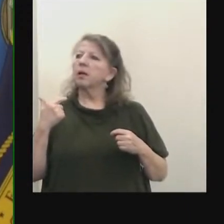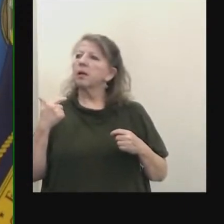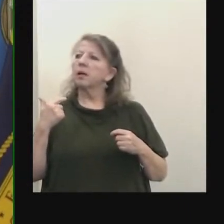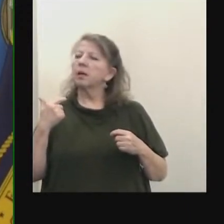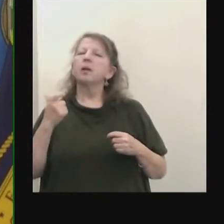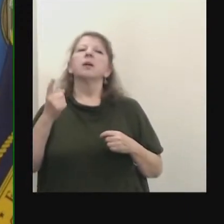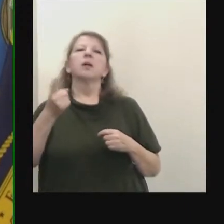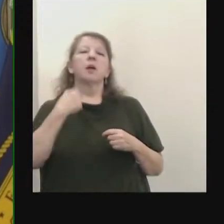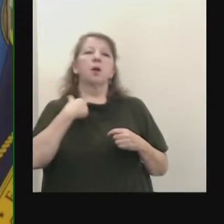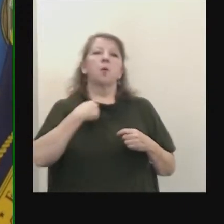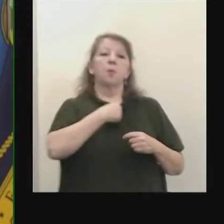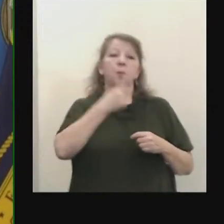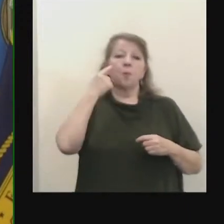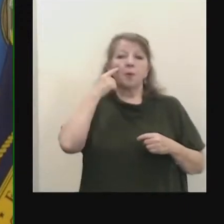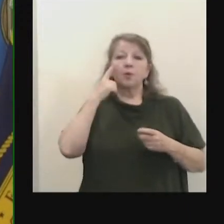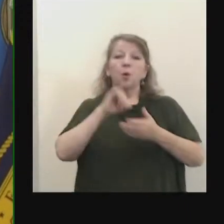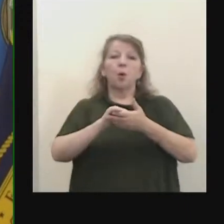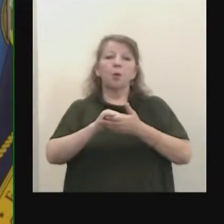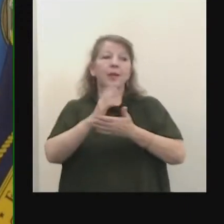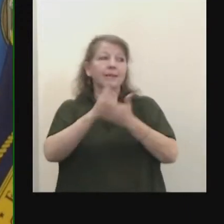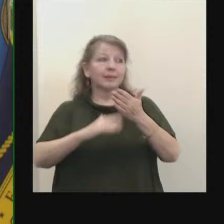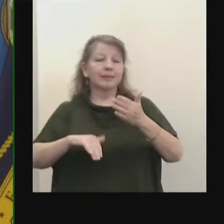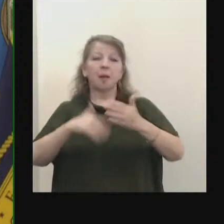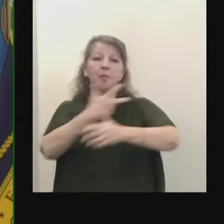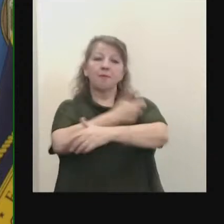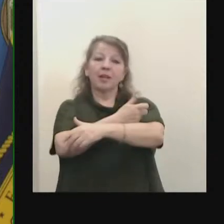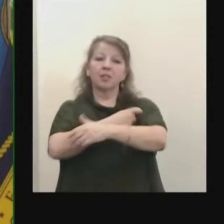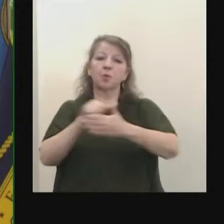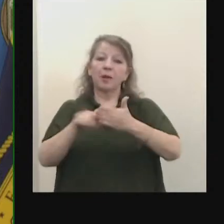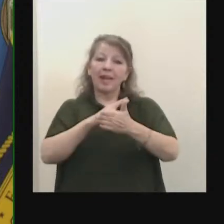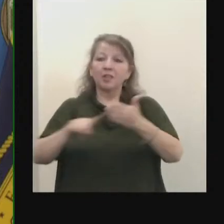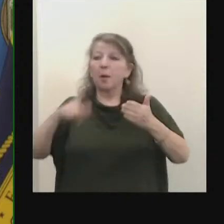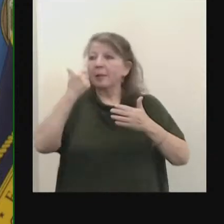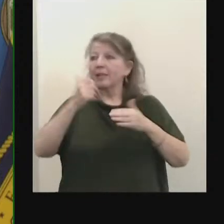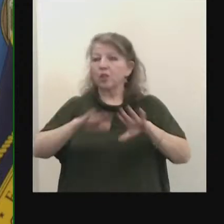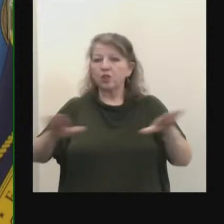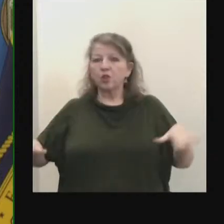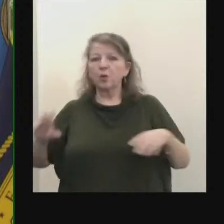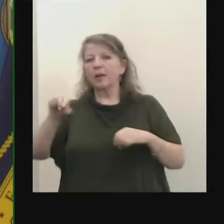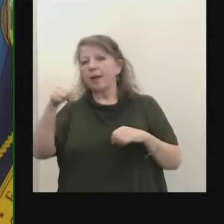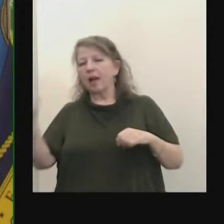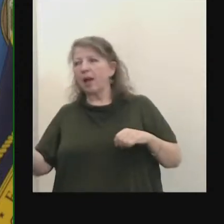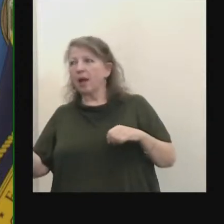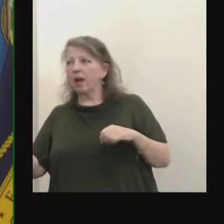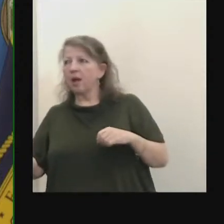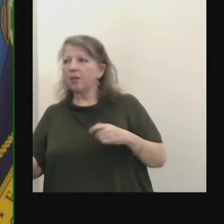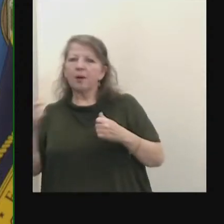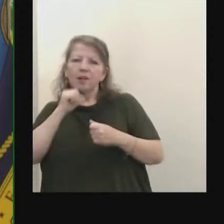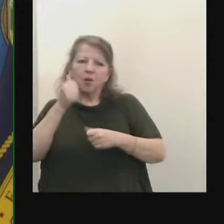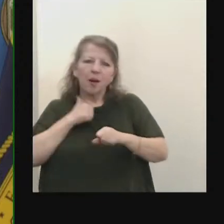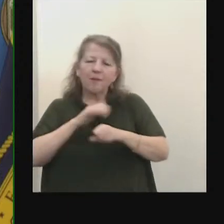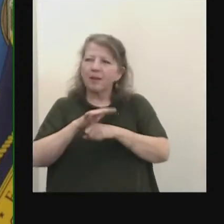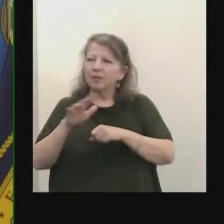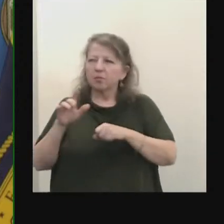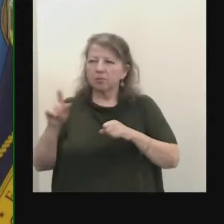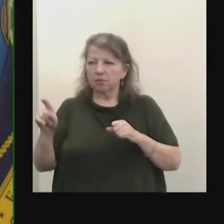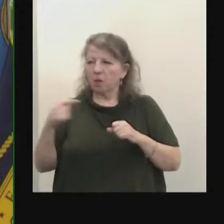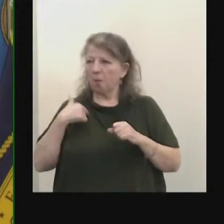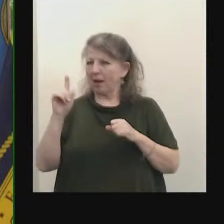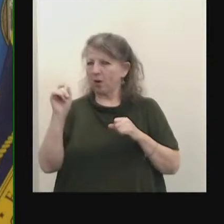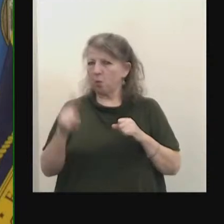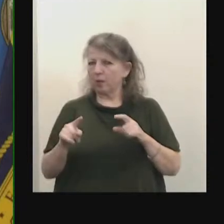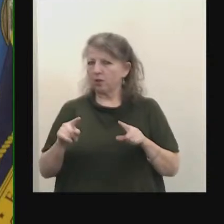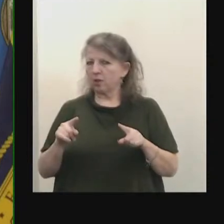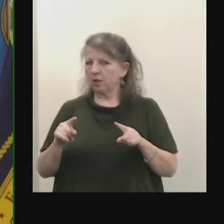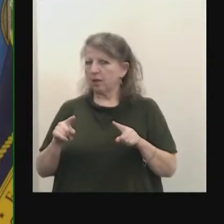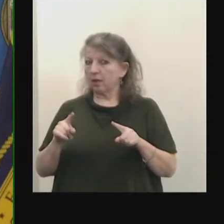send them the vaccine supply. They said children and other pharmacies also put in their supply. So my question is just, this is a